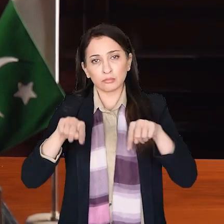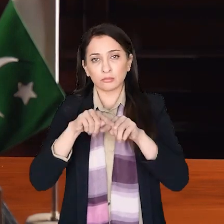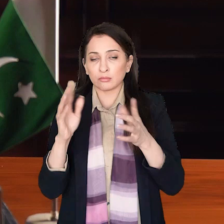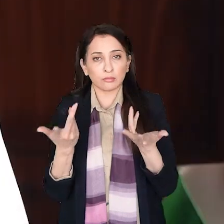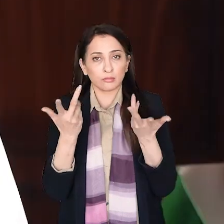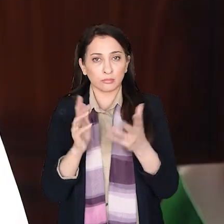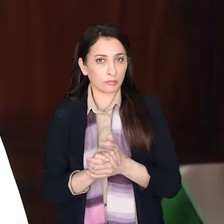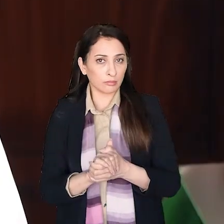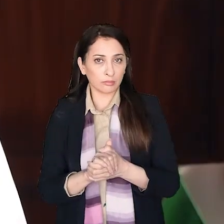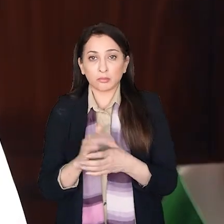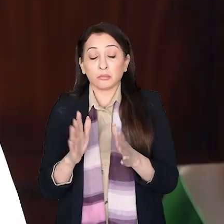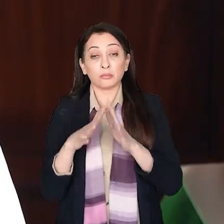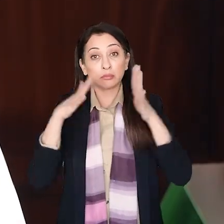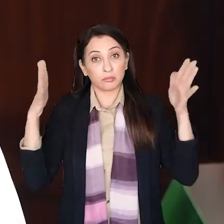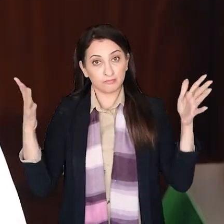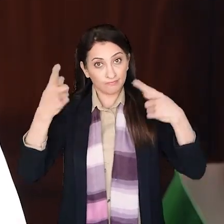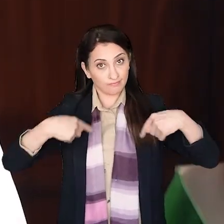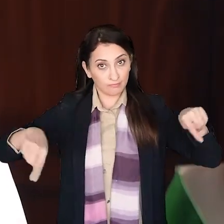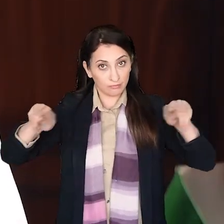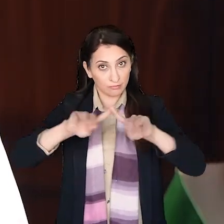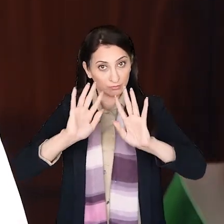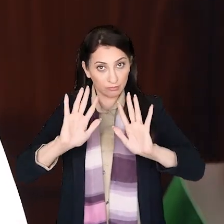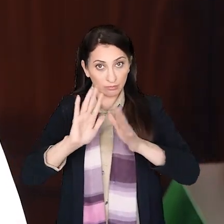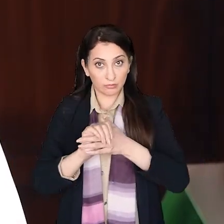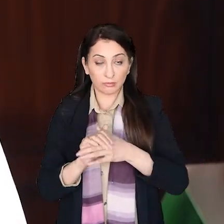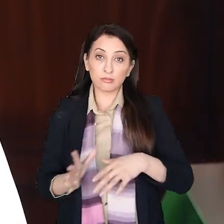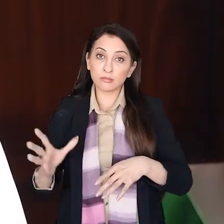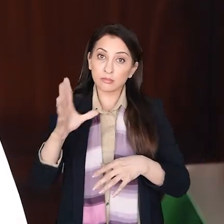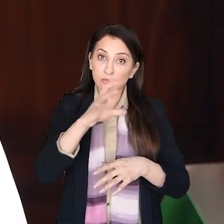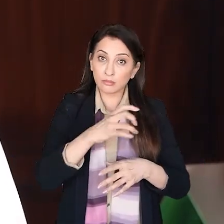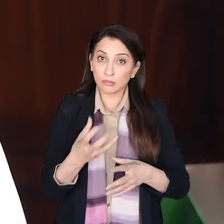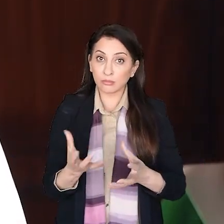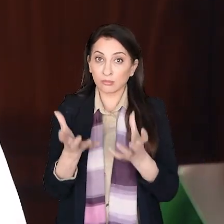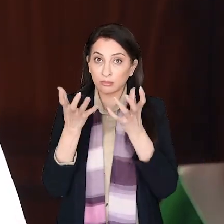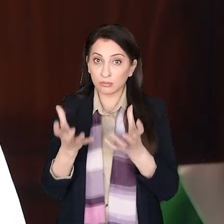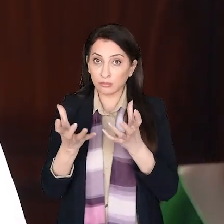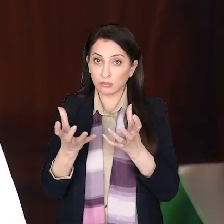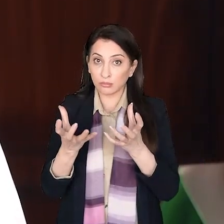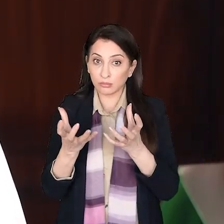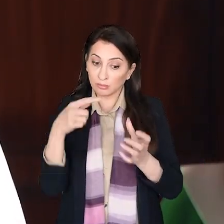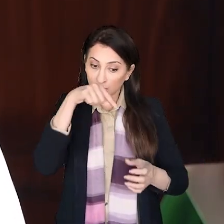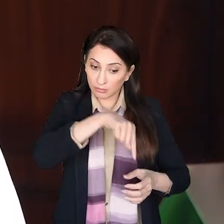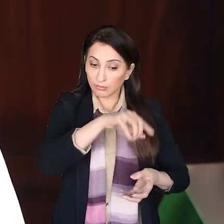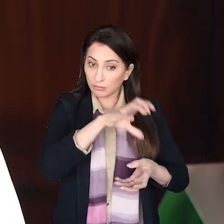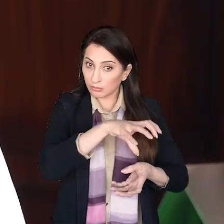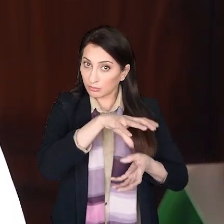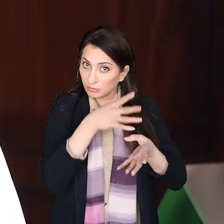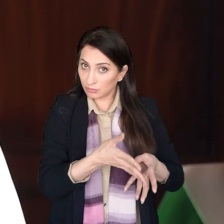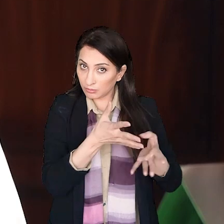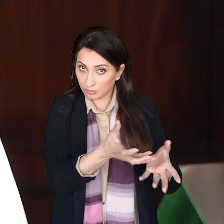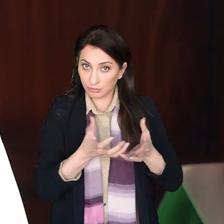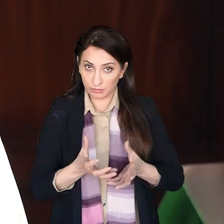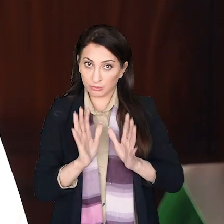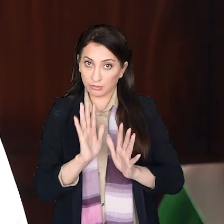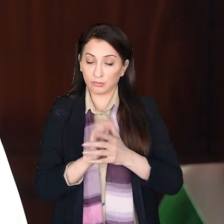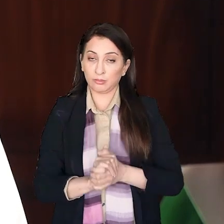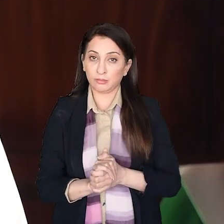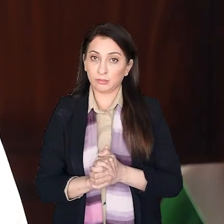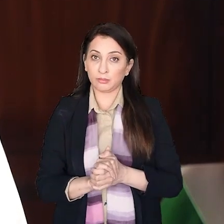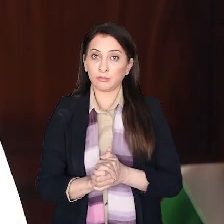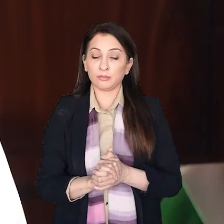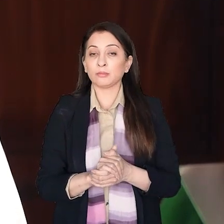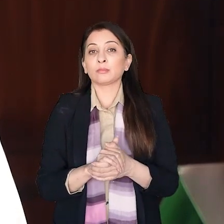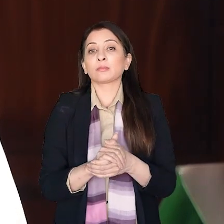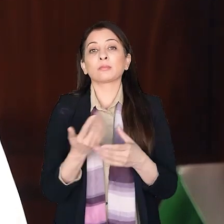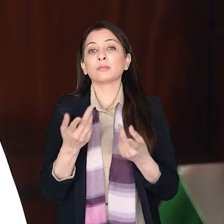size or whether it's an extremely large mega size, that all of our raw material is locally sourced, ethically sourced, so that we can